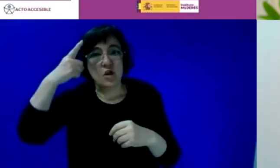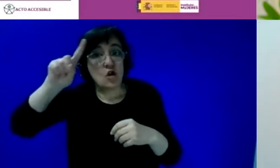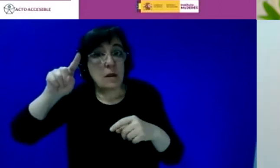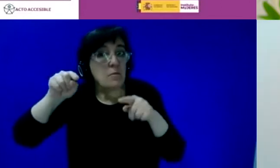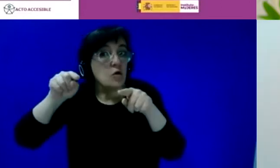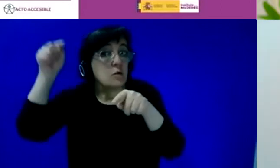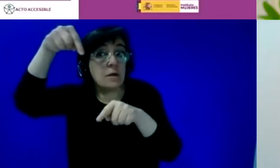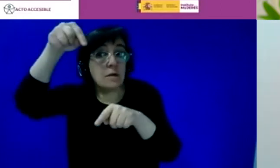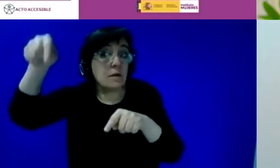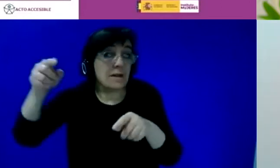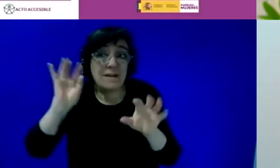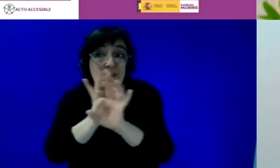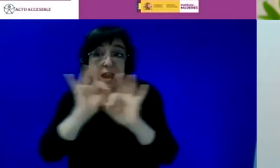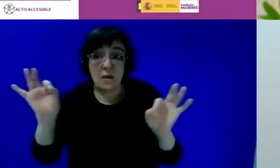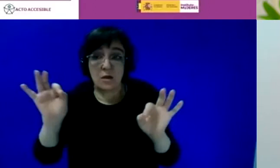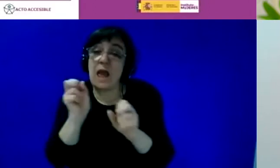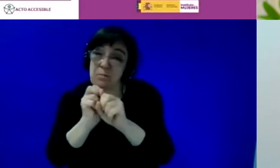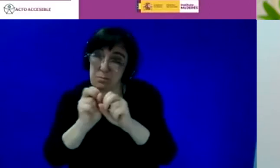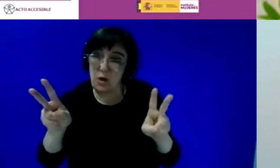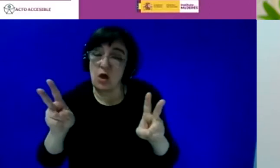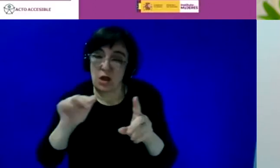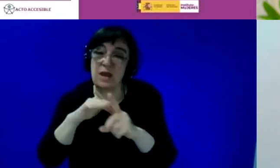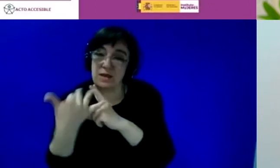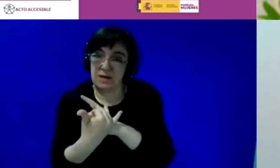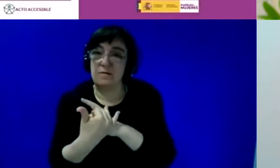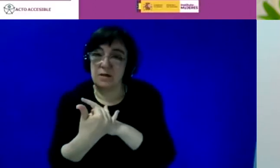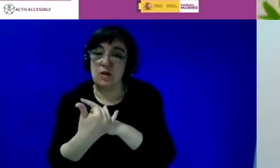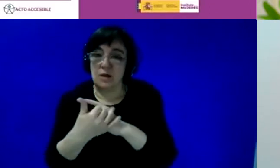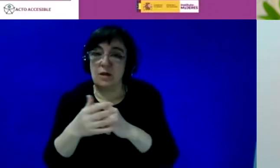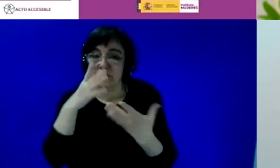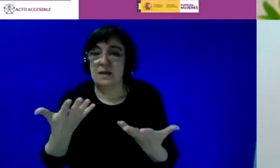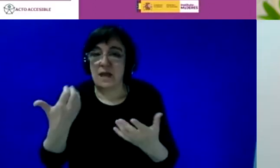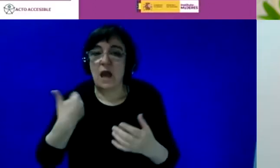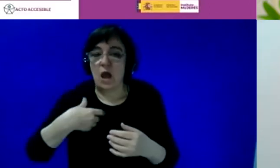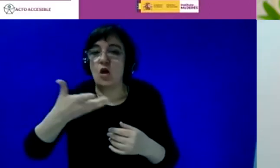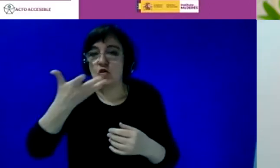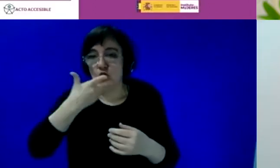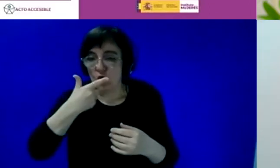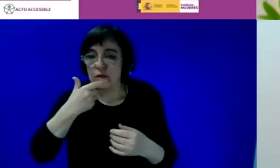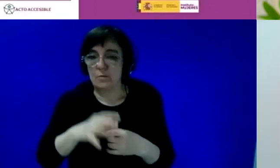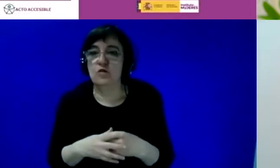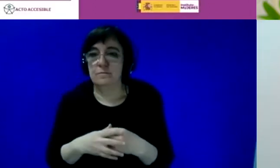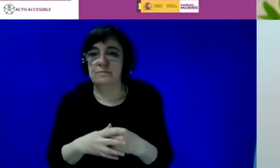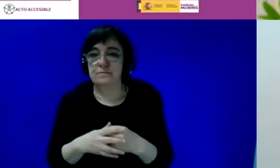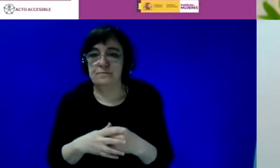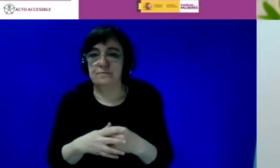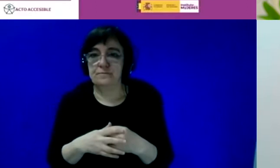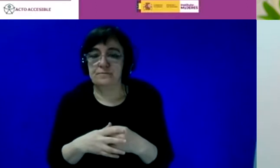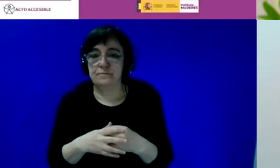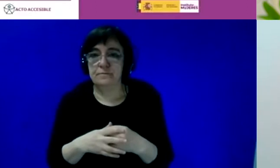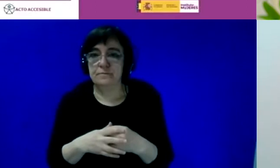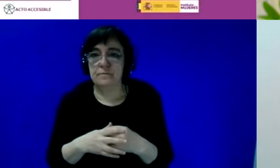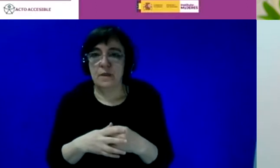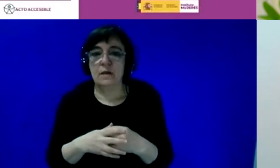than the ones that we already know about, and which have the capacity to go through the border, to go through